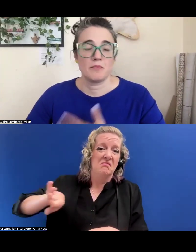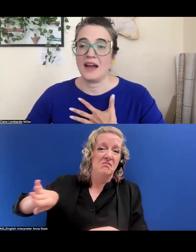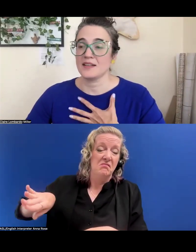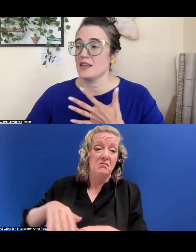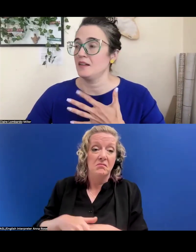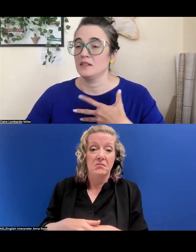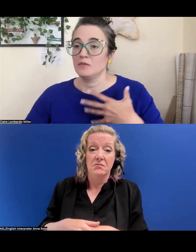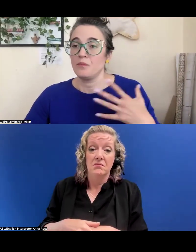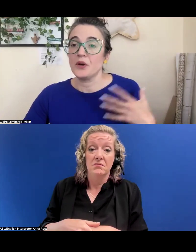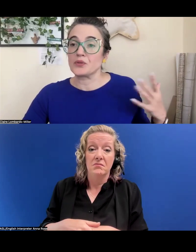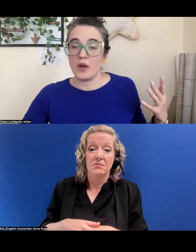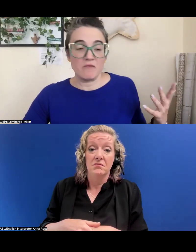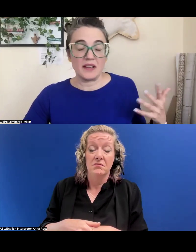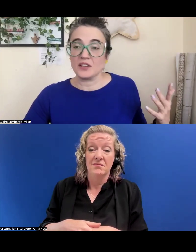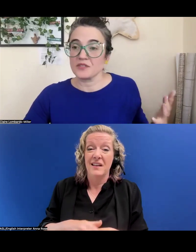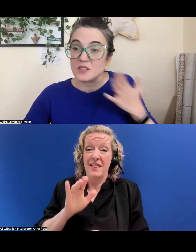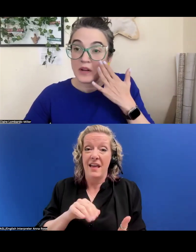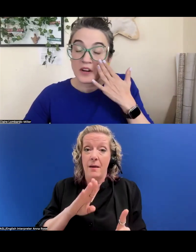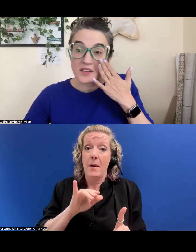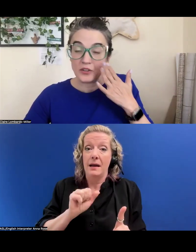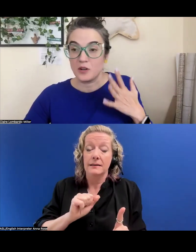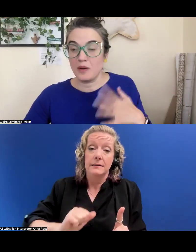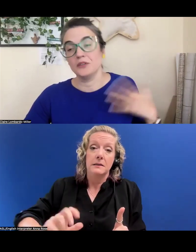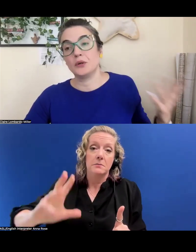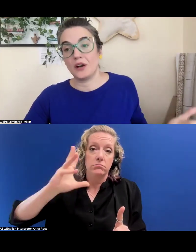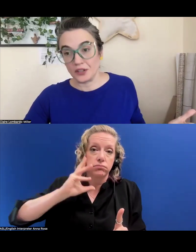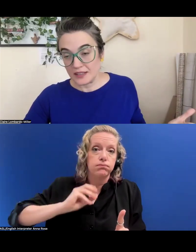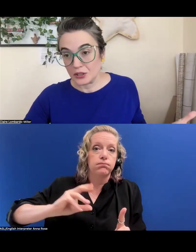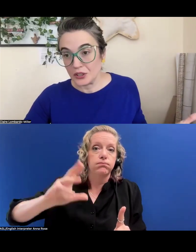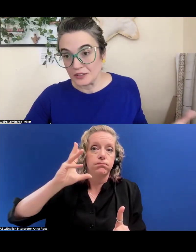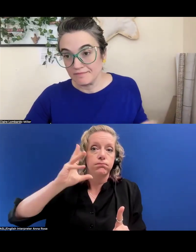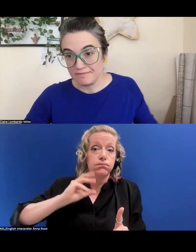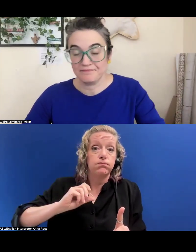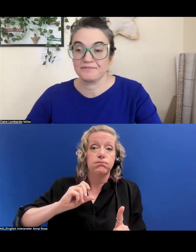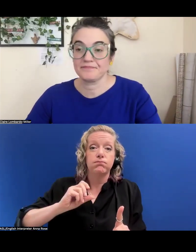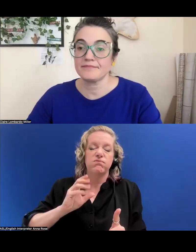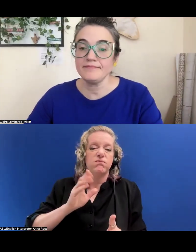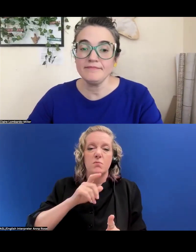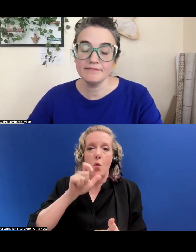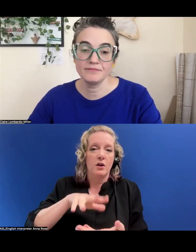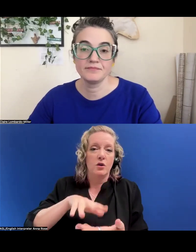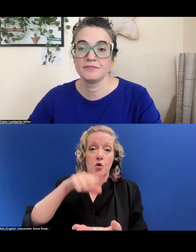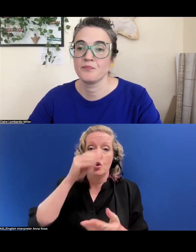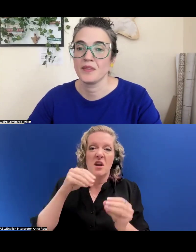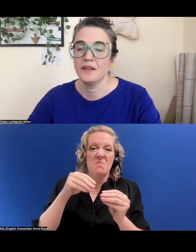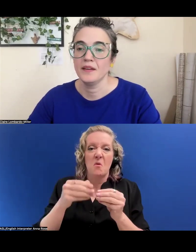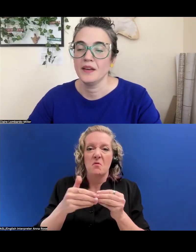This bias that those who have many years of experience under their belt no longer need to learn.